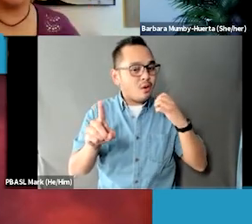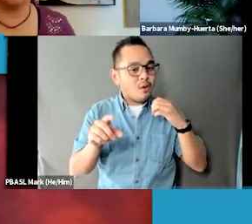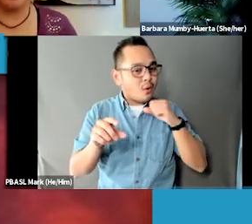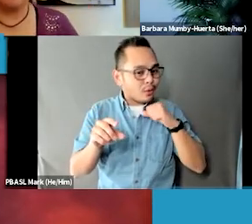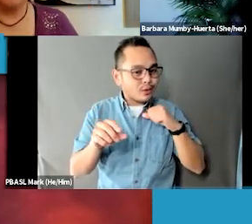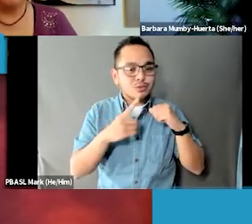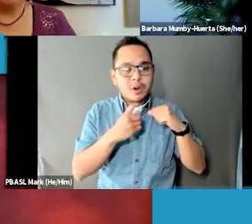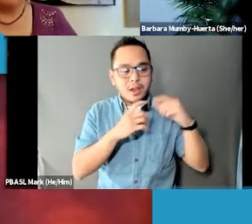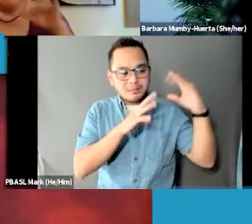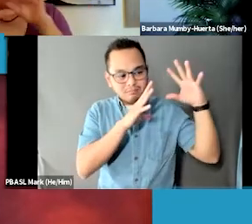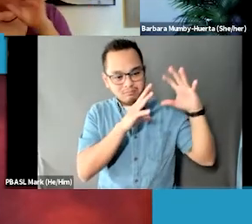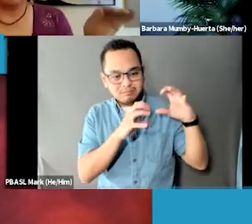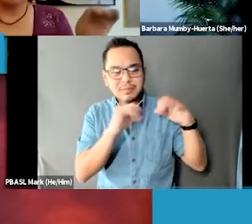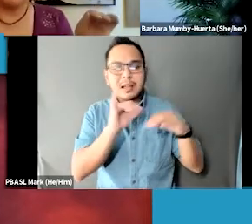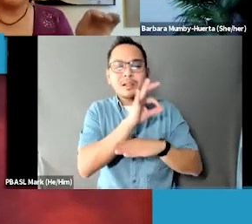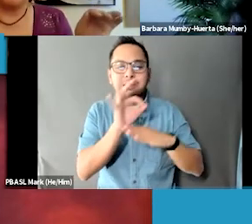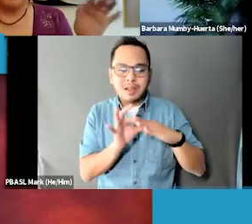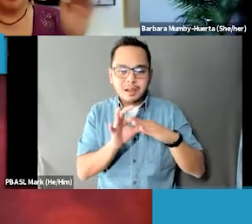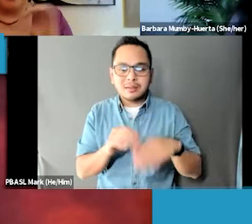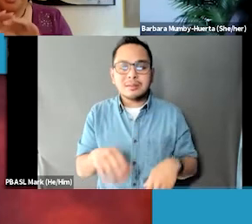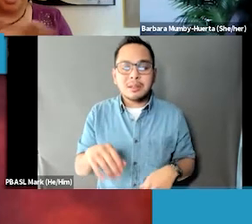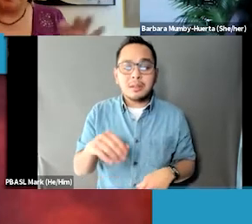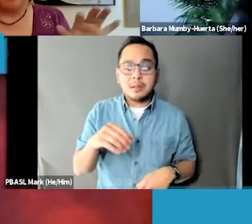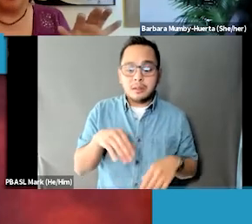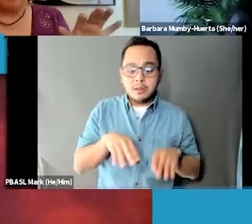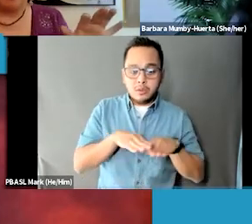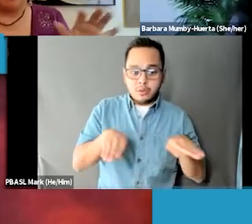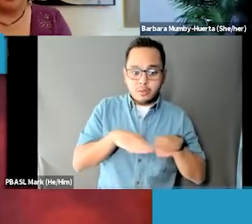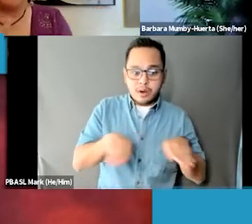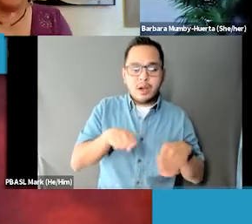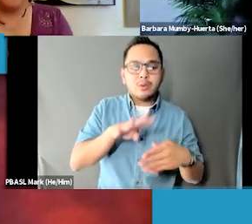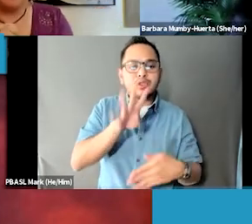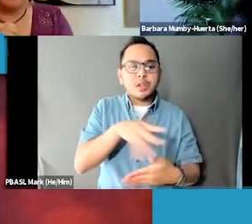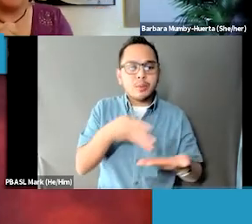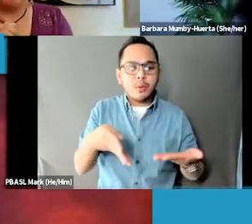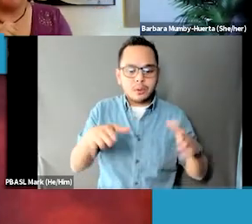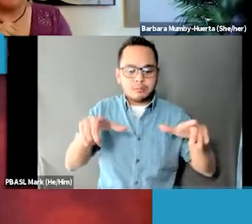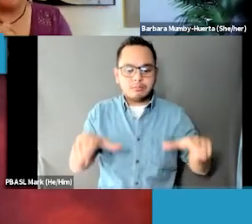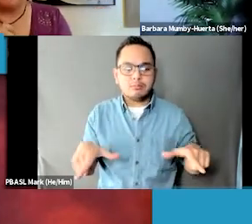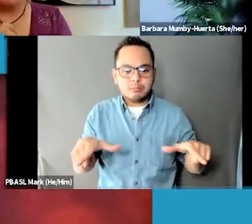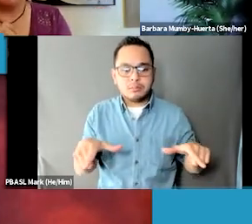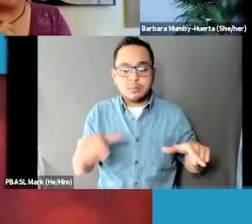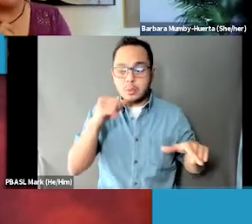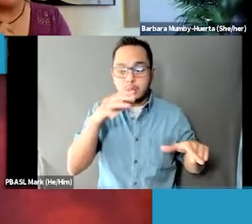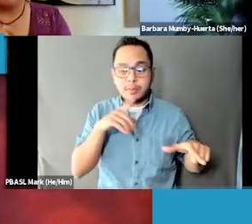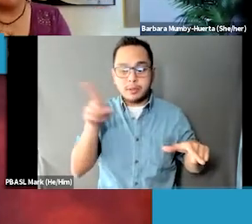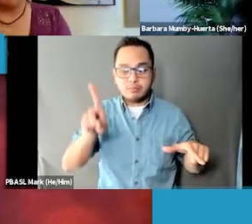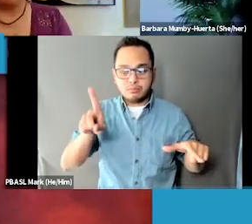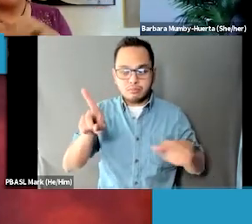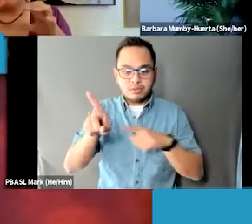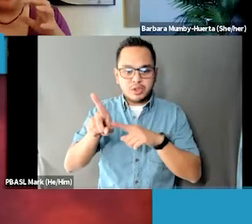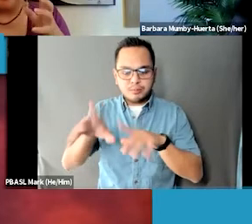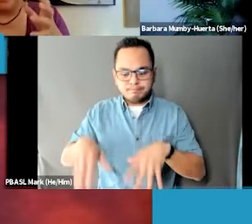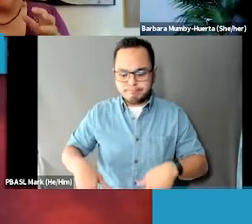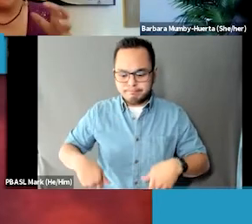like a sunset. The ground is another checkerboard image, and the woman is rising off the ground